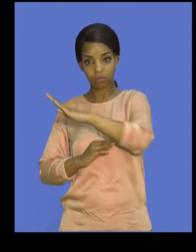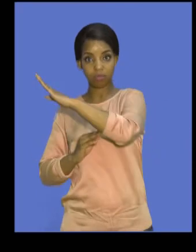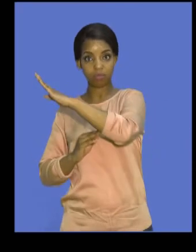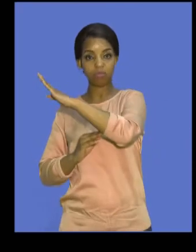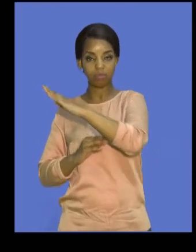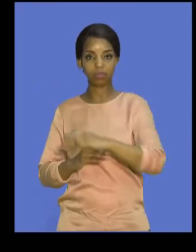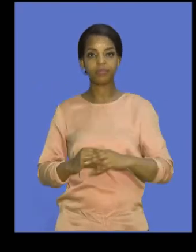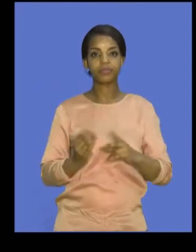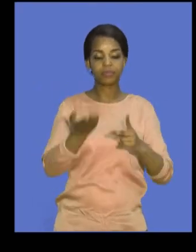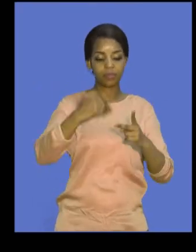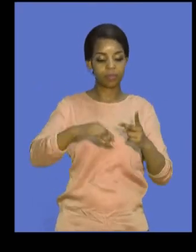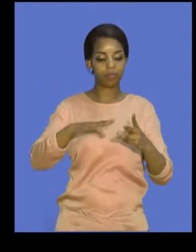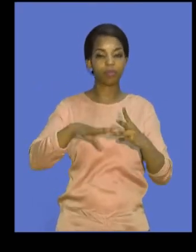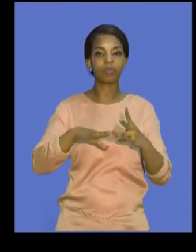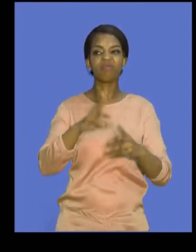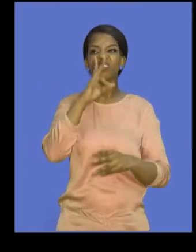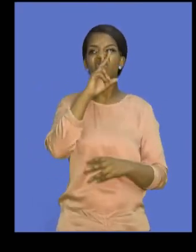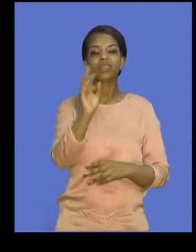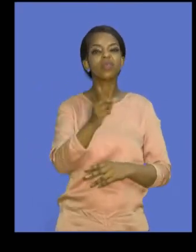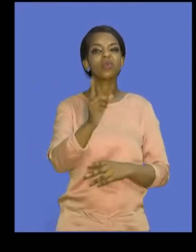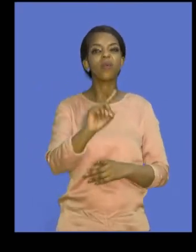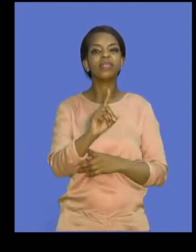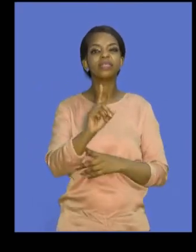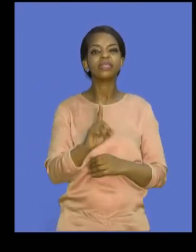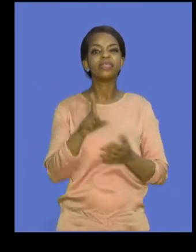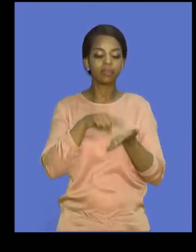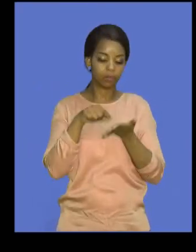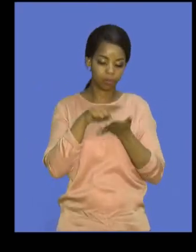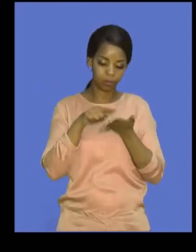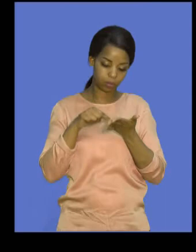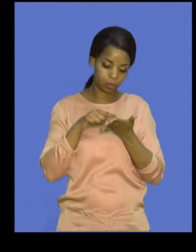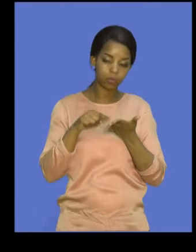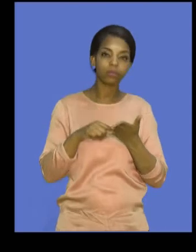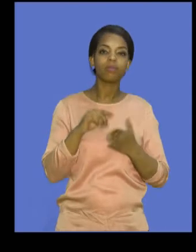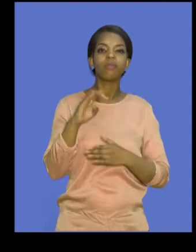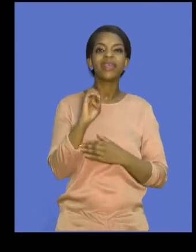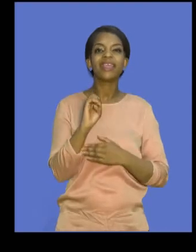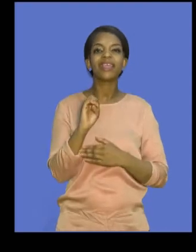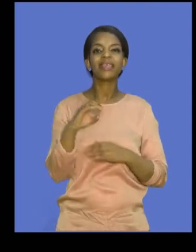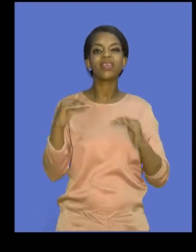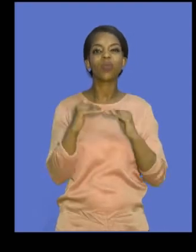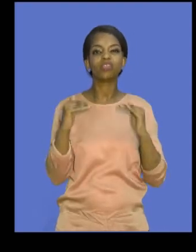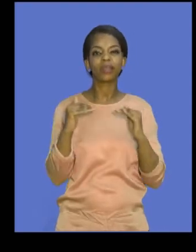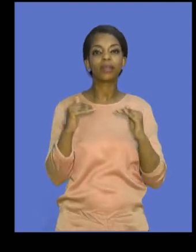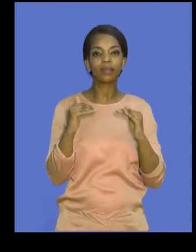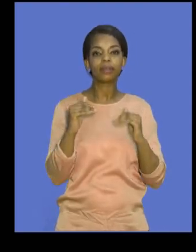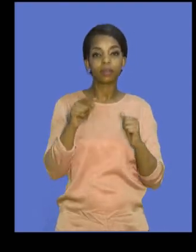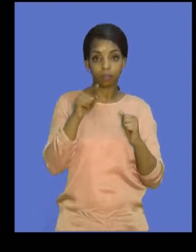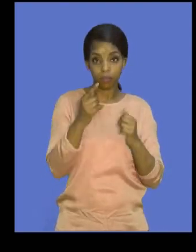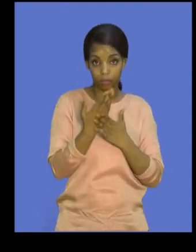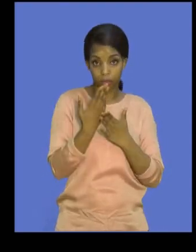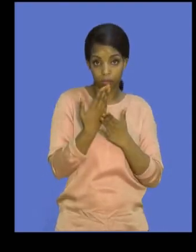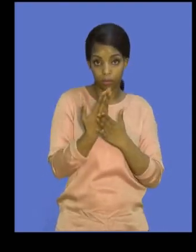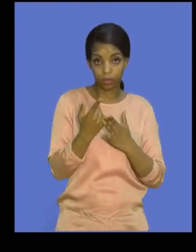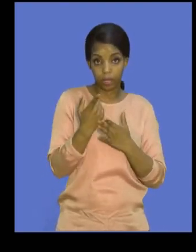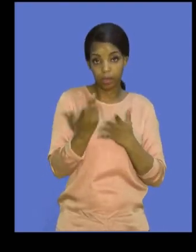equations. Equations would then be the model that I just explained now, whether we can develop a model to explain the growth that we want